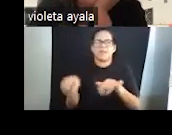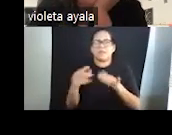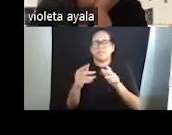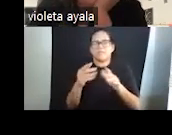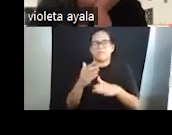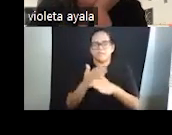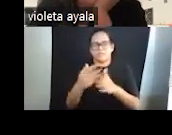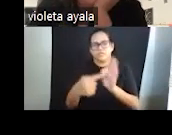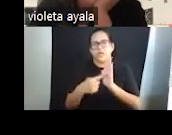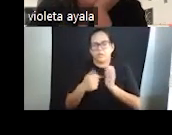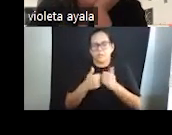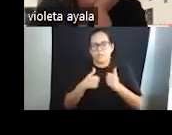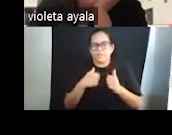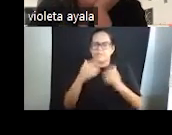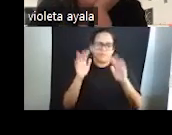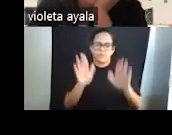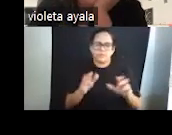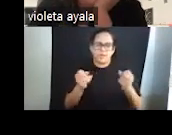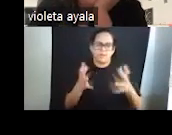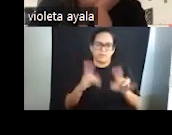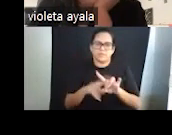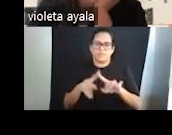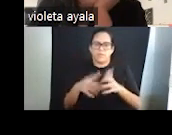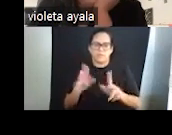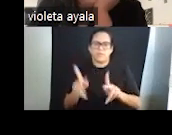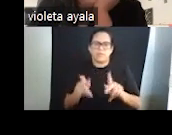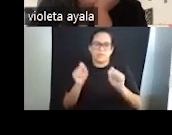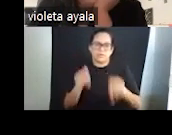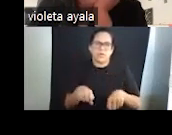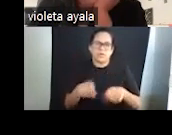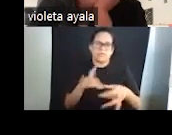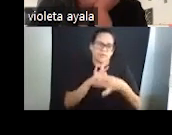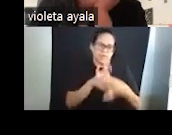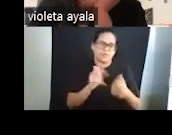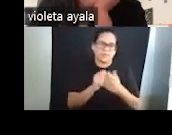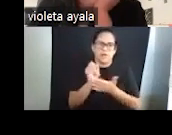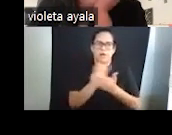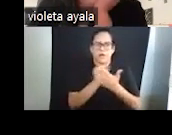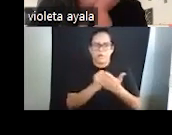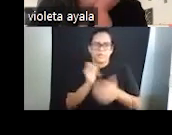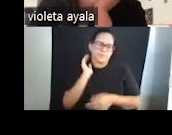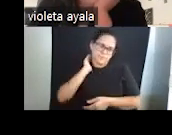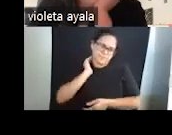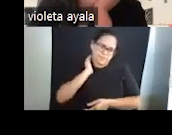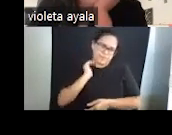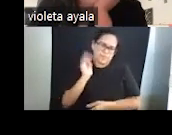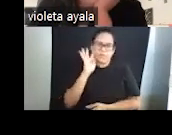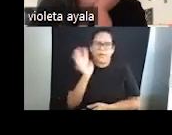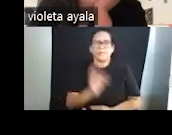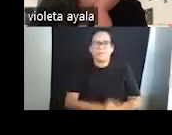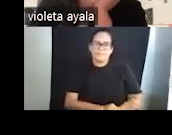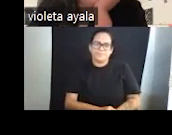was, you know, fascinating just how many different ways people could really engage with the artwork that you were creating. But in